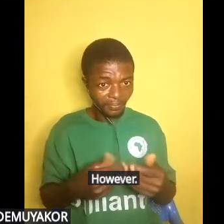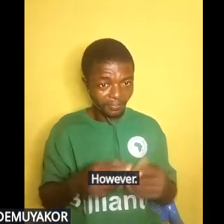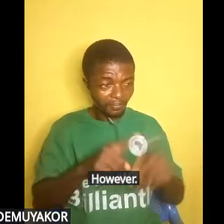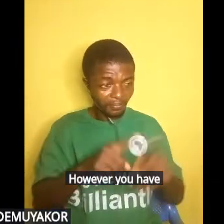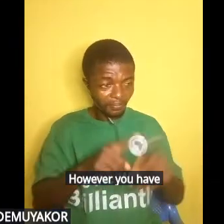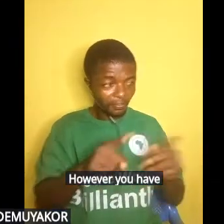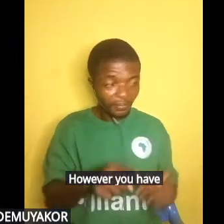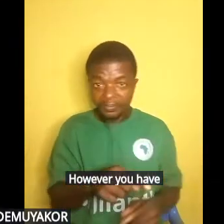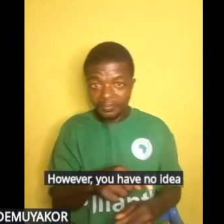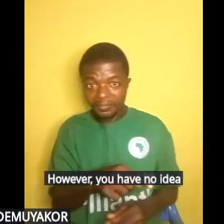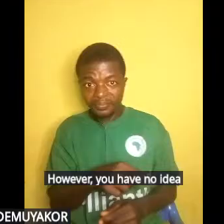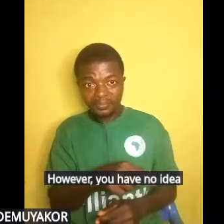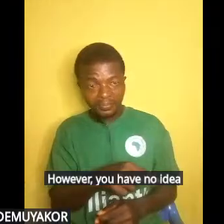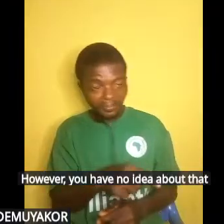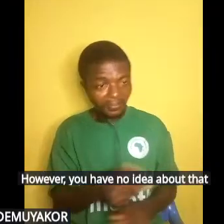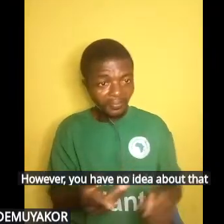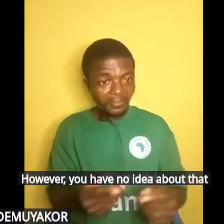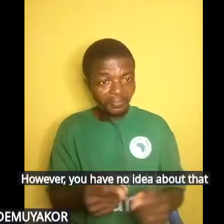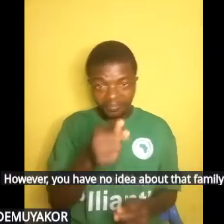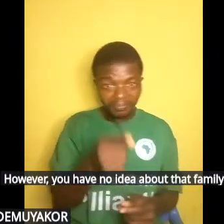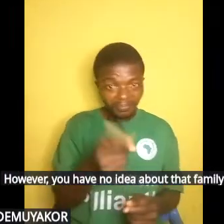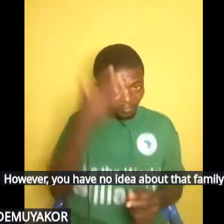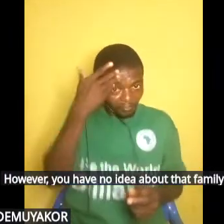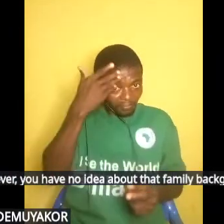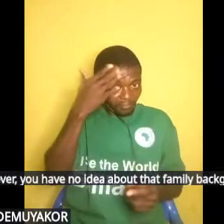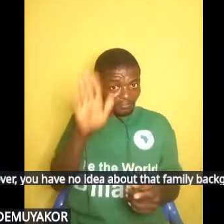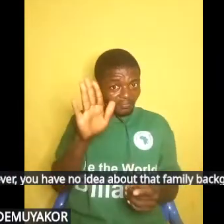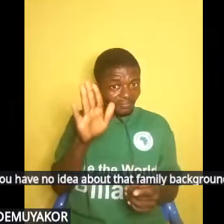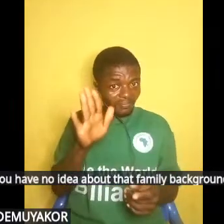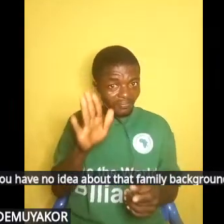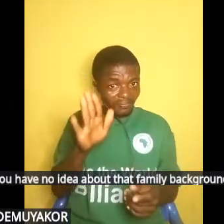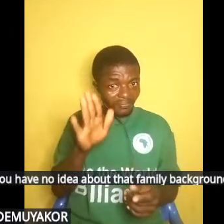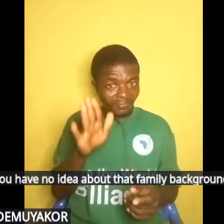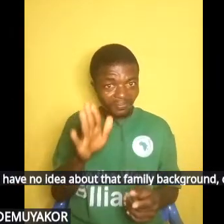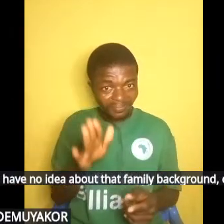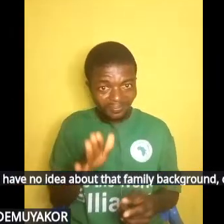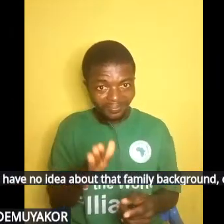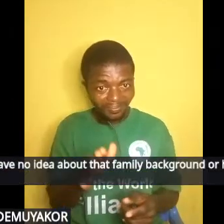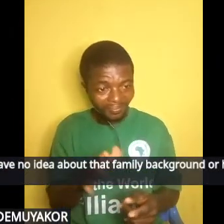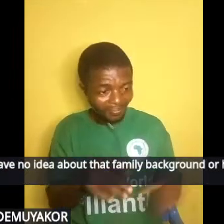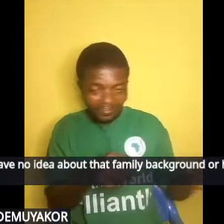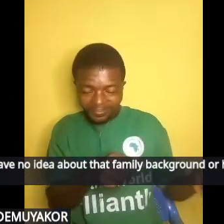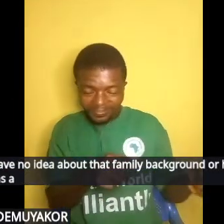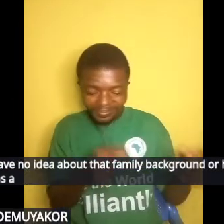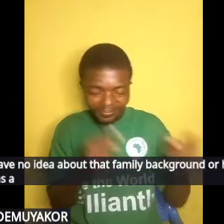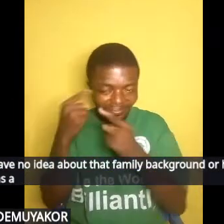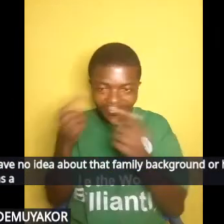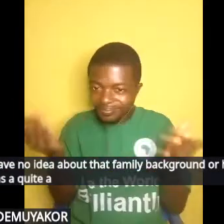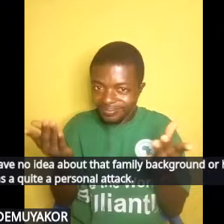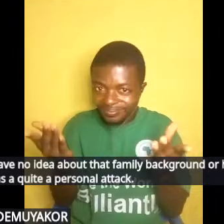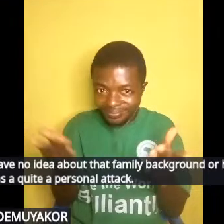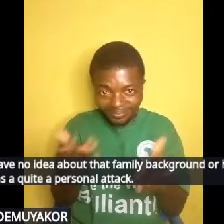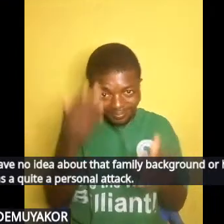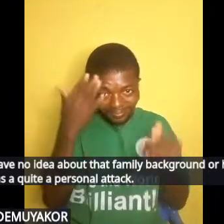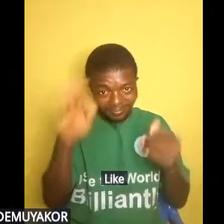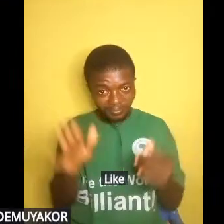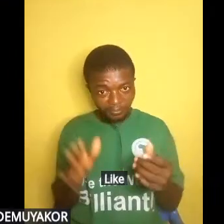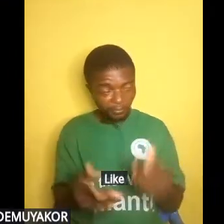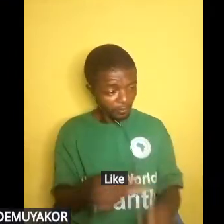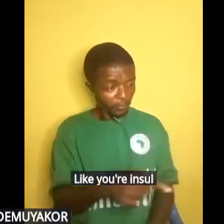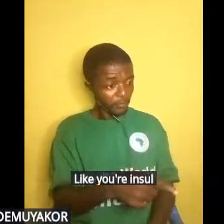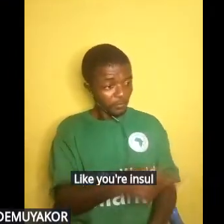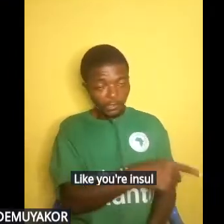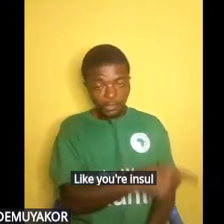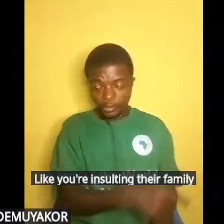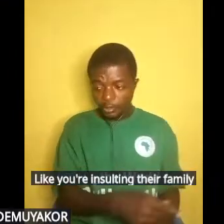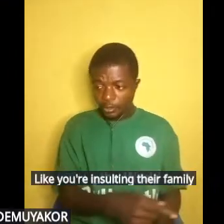no idea about that family's background or history, and they could see that as quite a personal attack, like you're insulting their